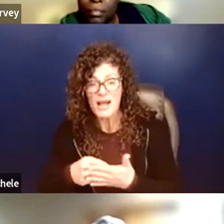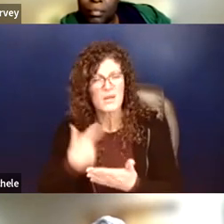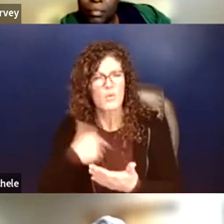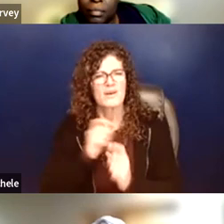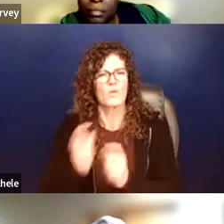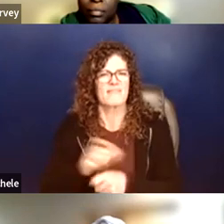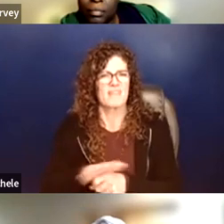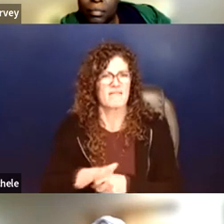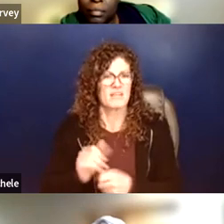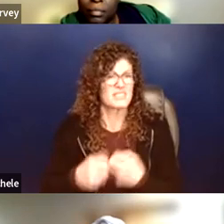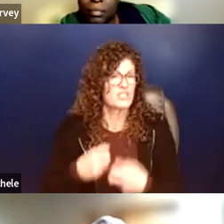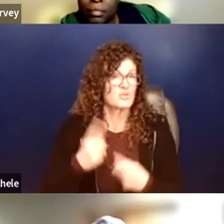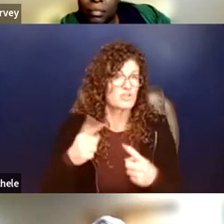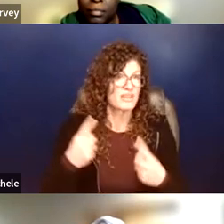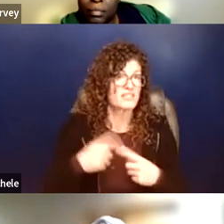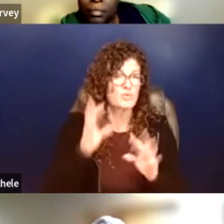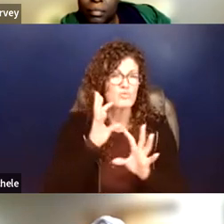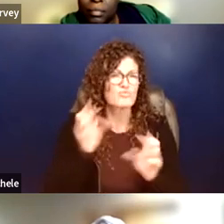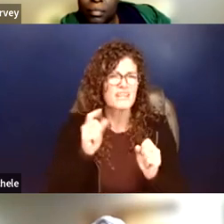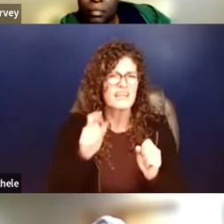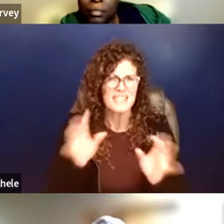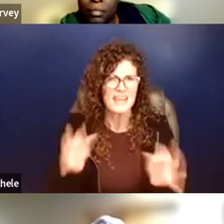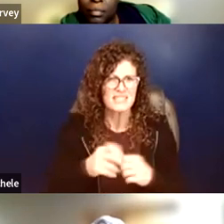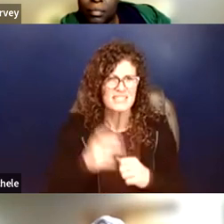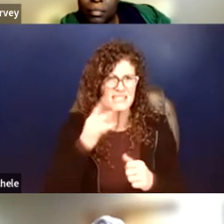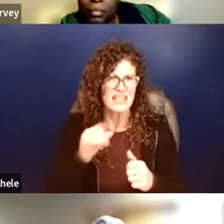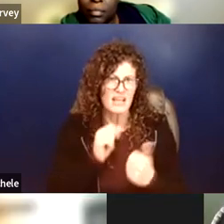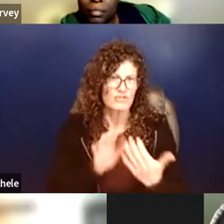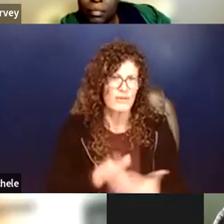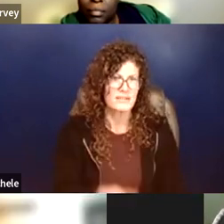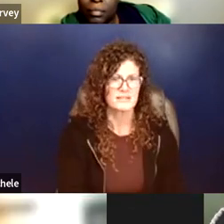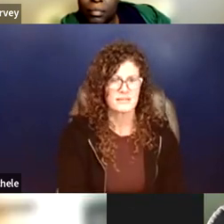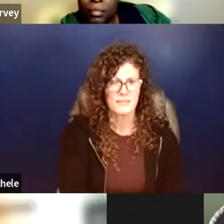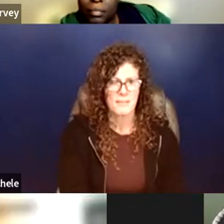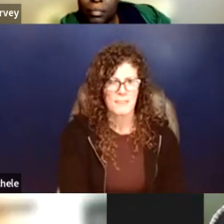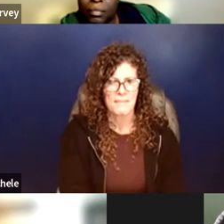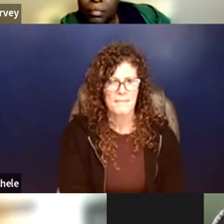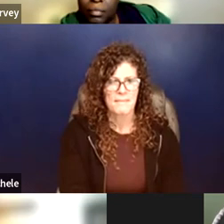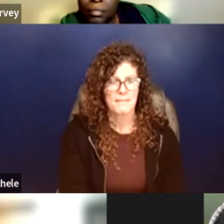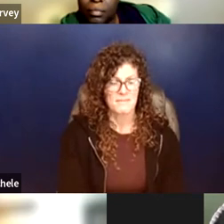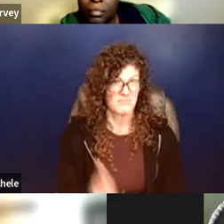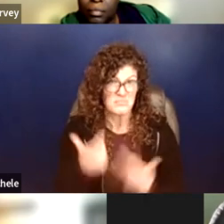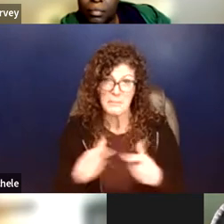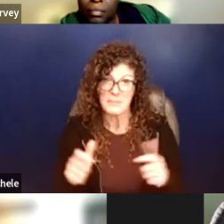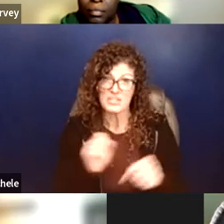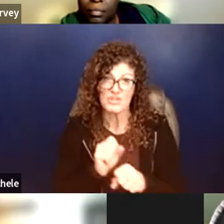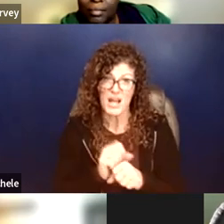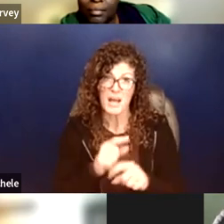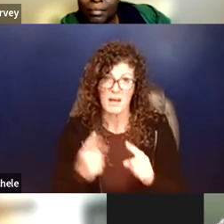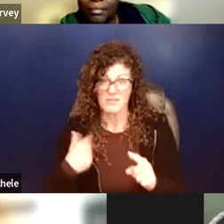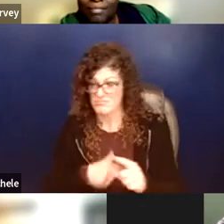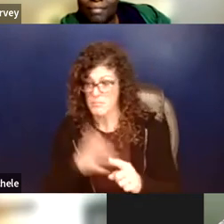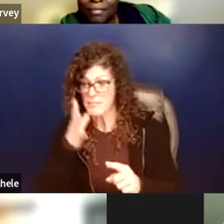still an issue. That's crazy. So the superintendent definitely needs to see that and address that. He or she has a big job, but they have great parents to support